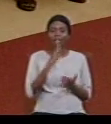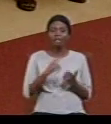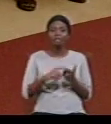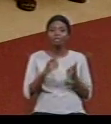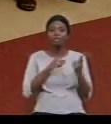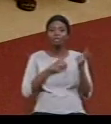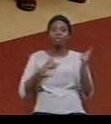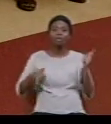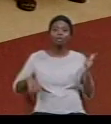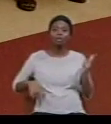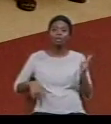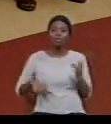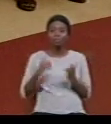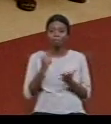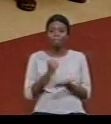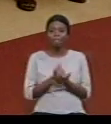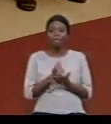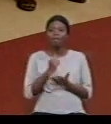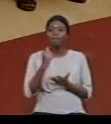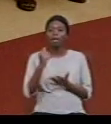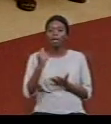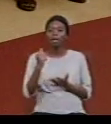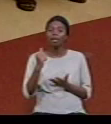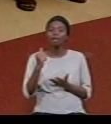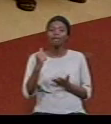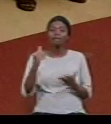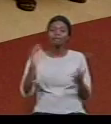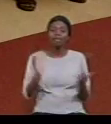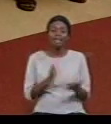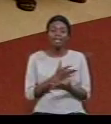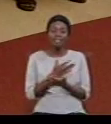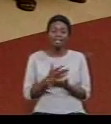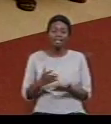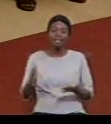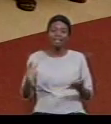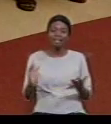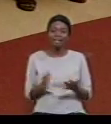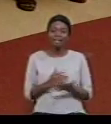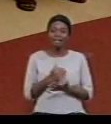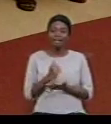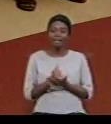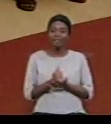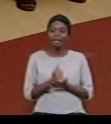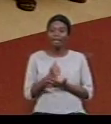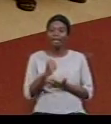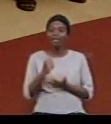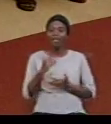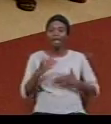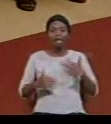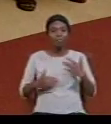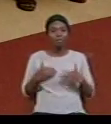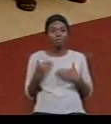be to the Lord, amen, amen.